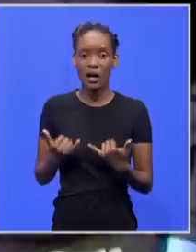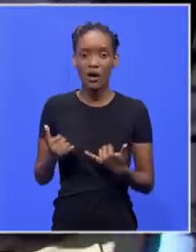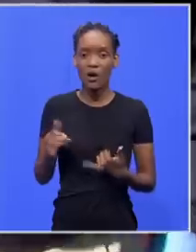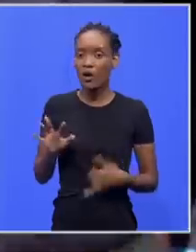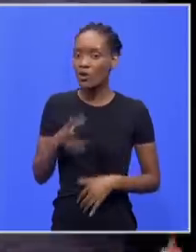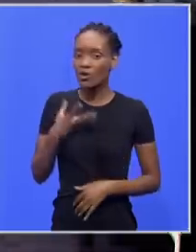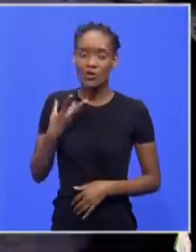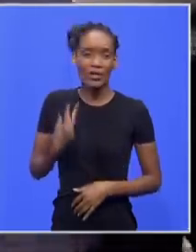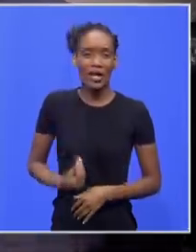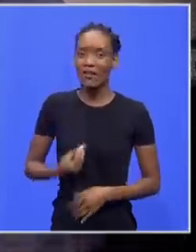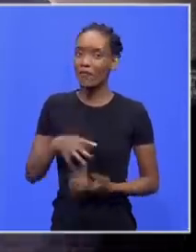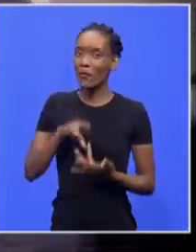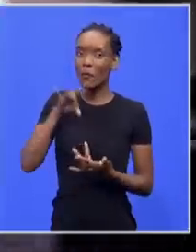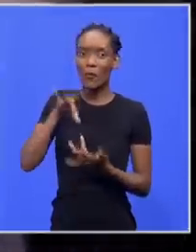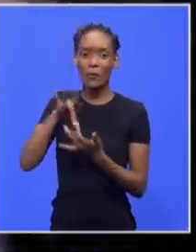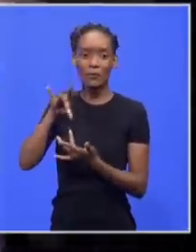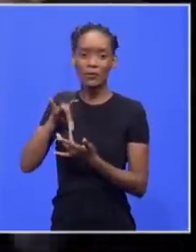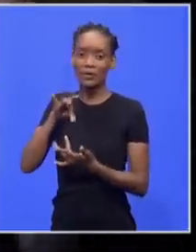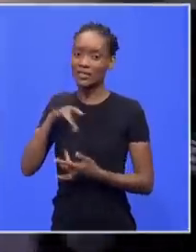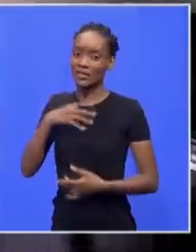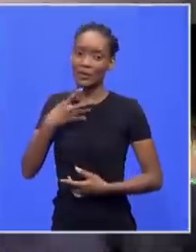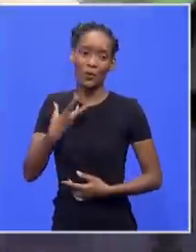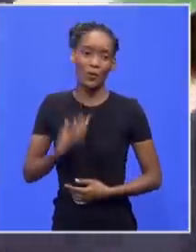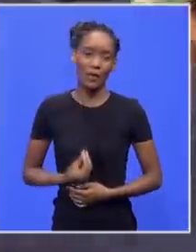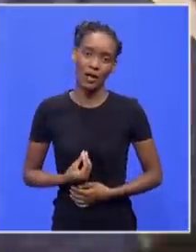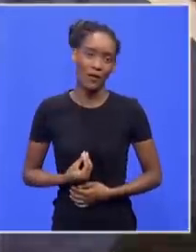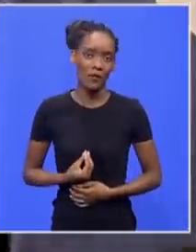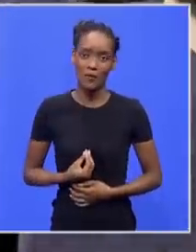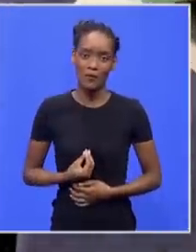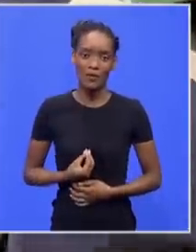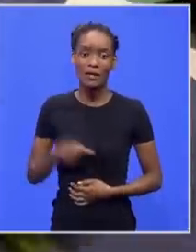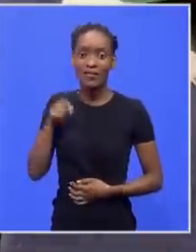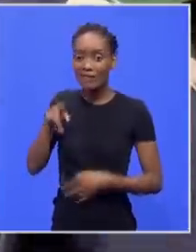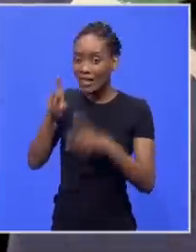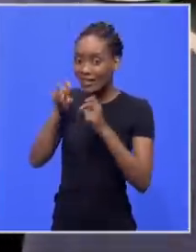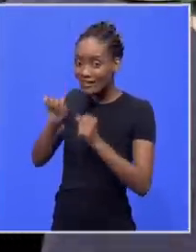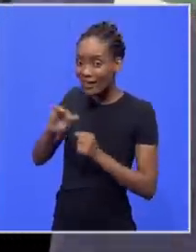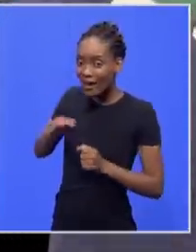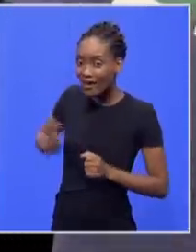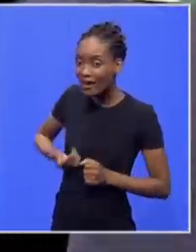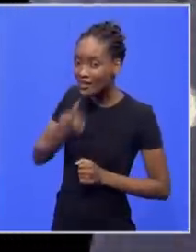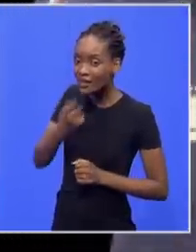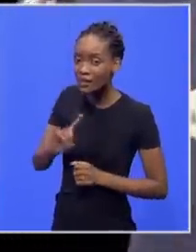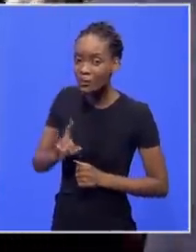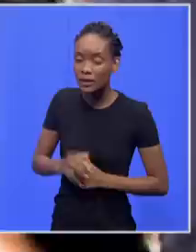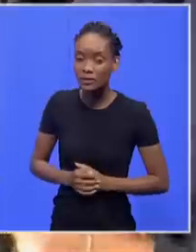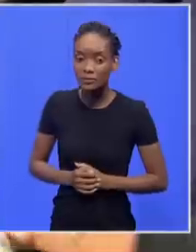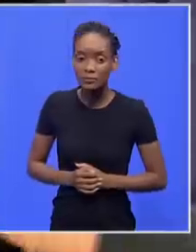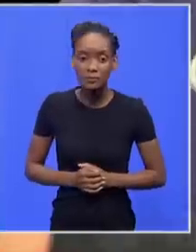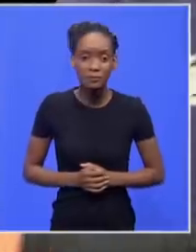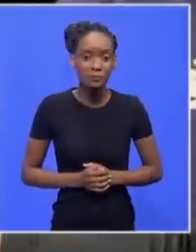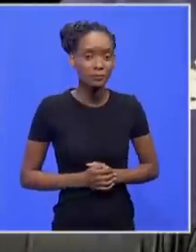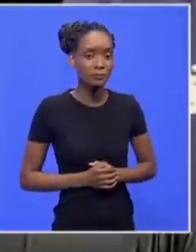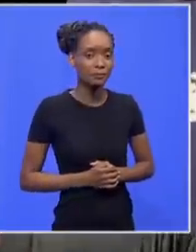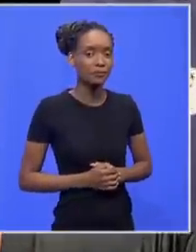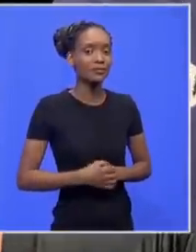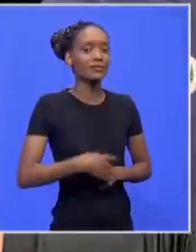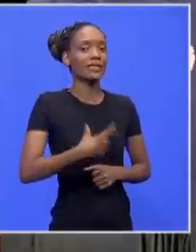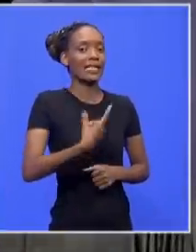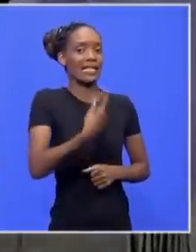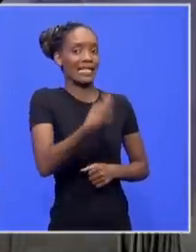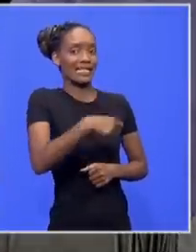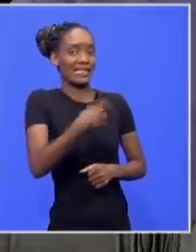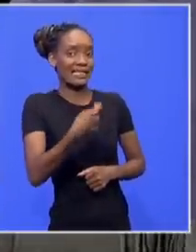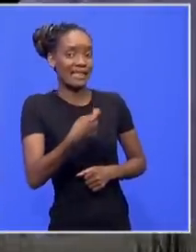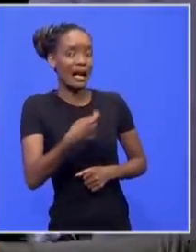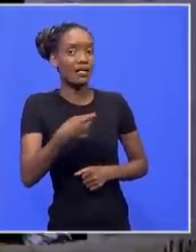much options. They have to. Let's just hear what this lady is saying. The judge, he take the side for Brooklyn because he's